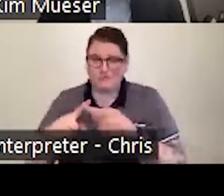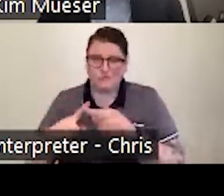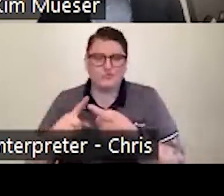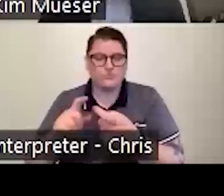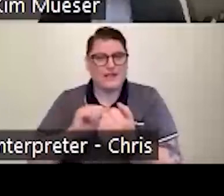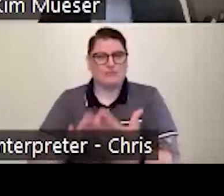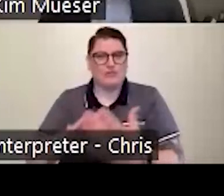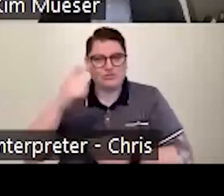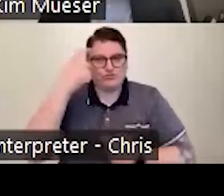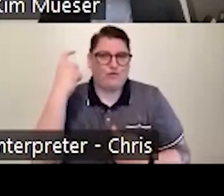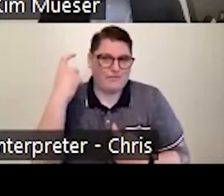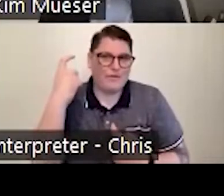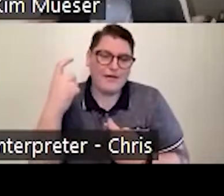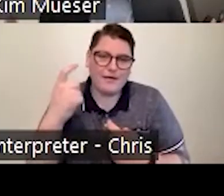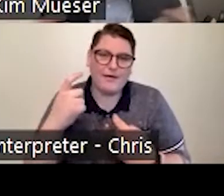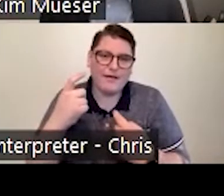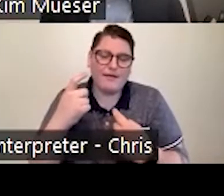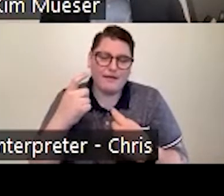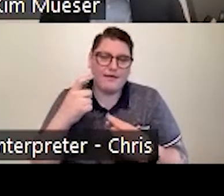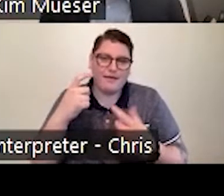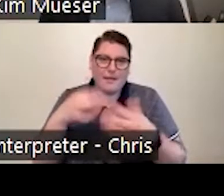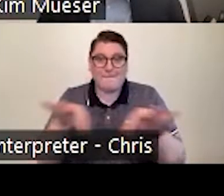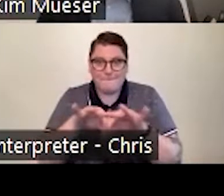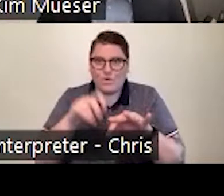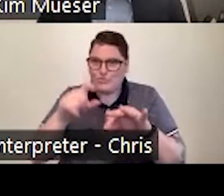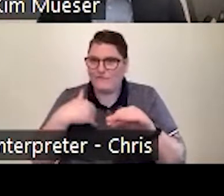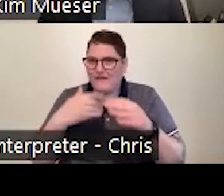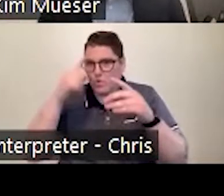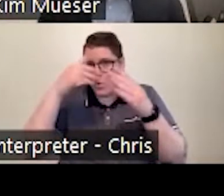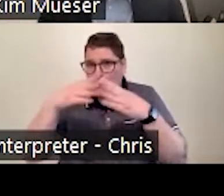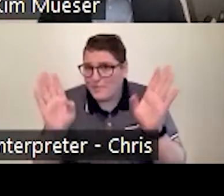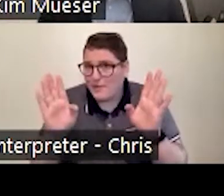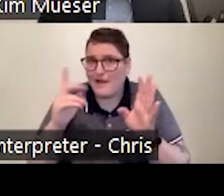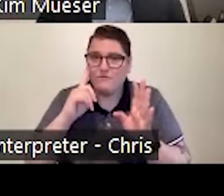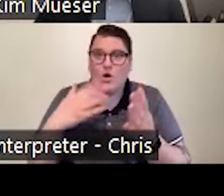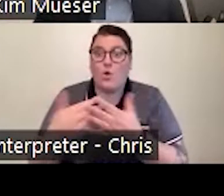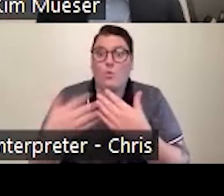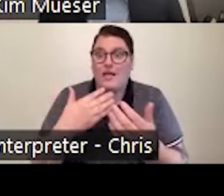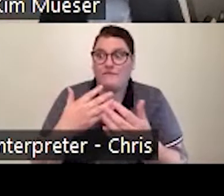And one has to have an open mind in terms of whatever gets somebody into treatment.